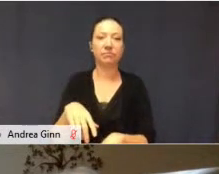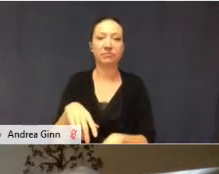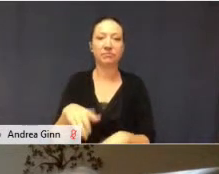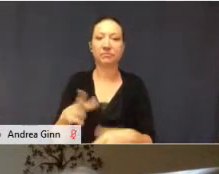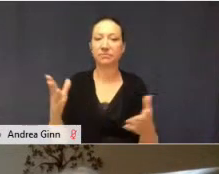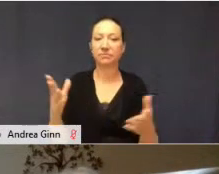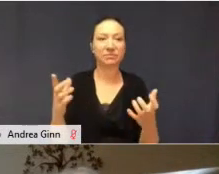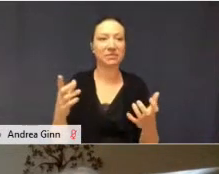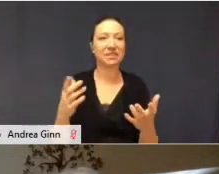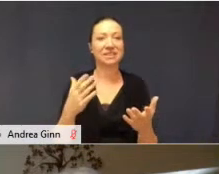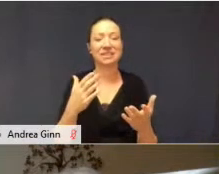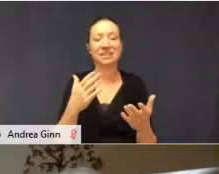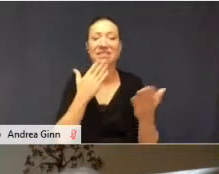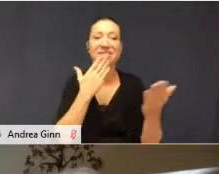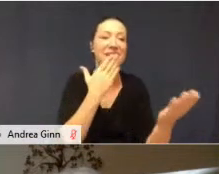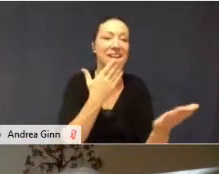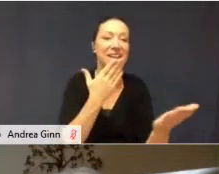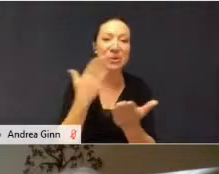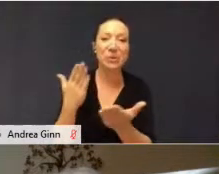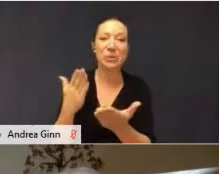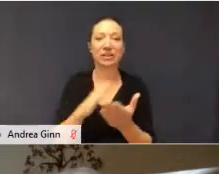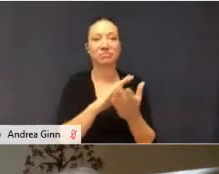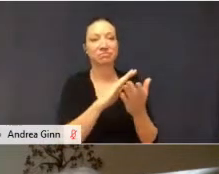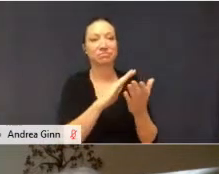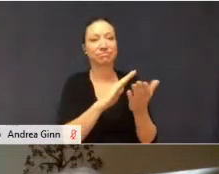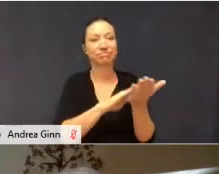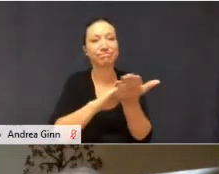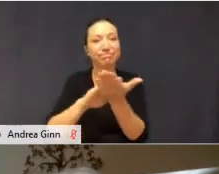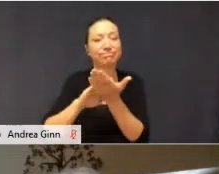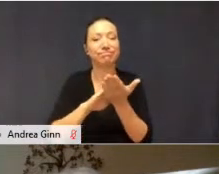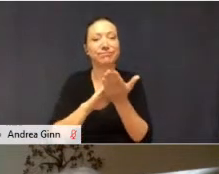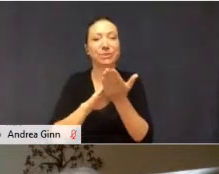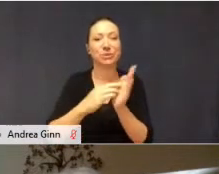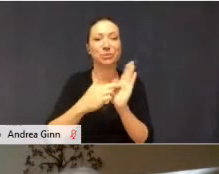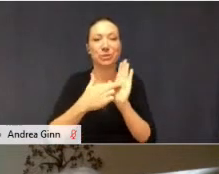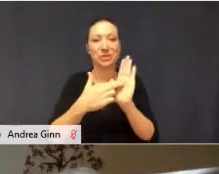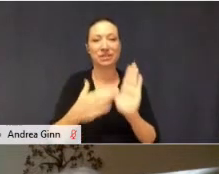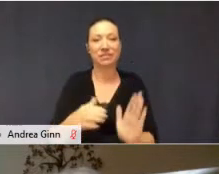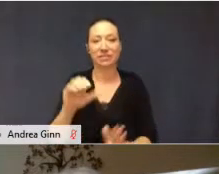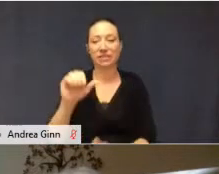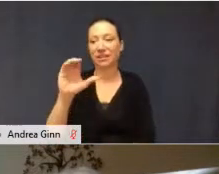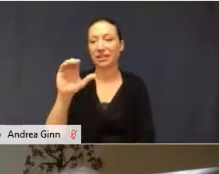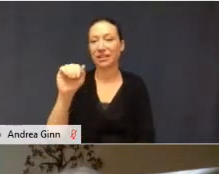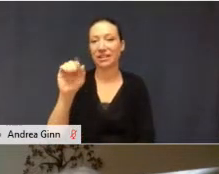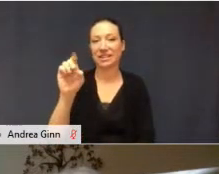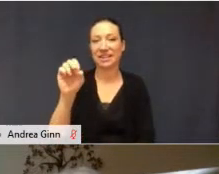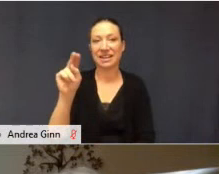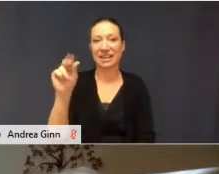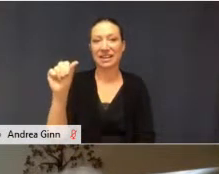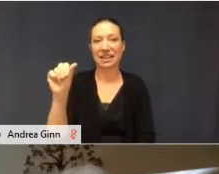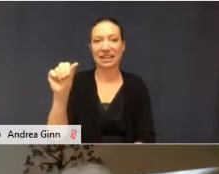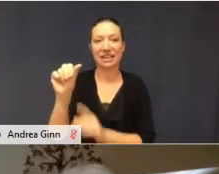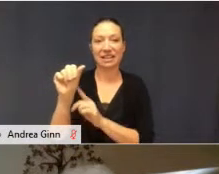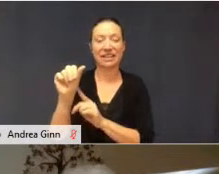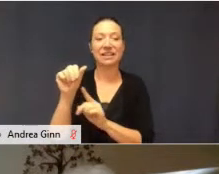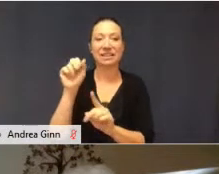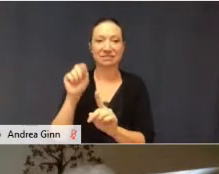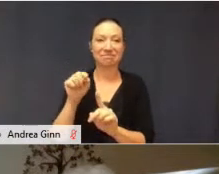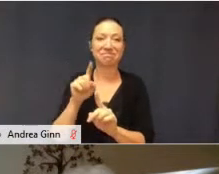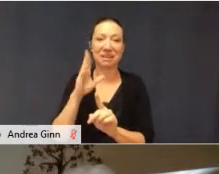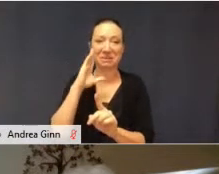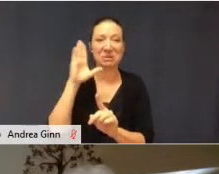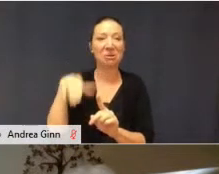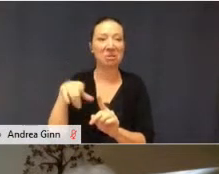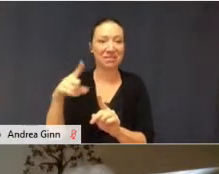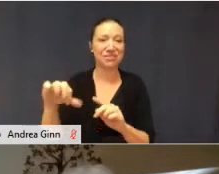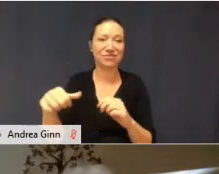my, and thank you to Representative Cadena. This is indeed hard, and as